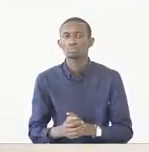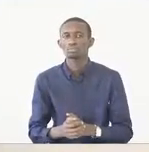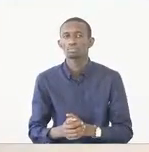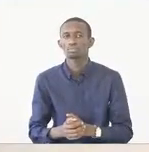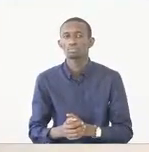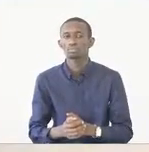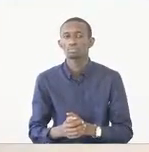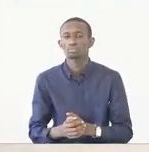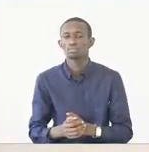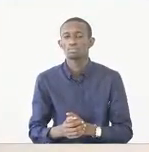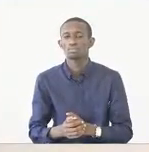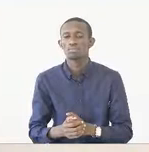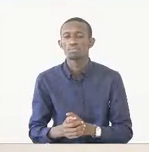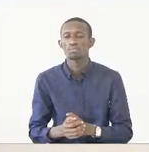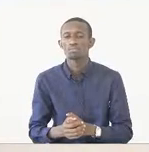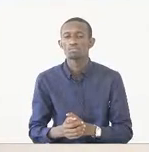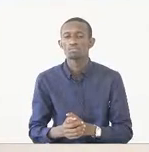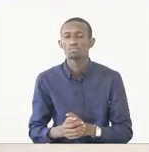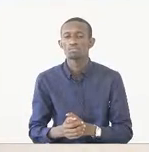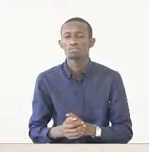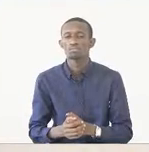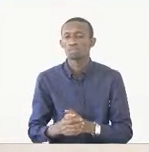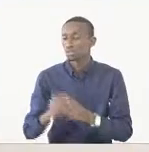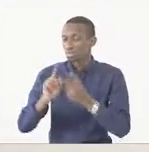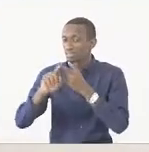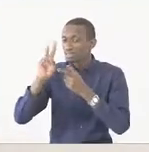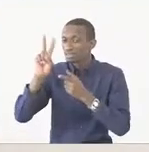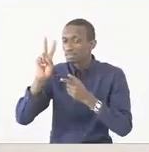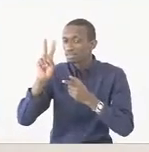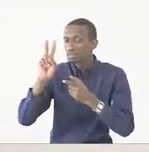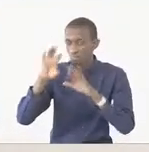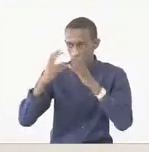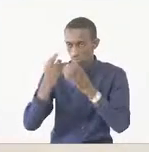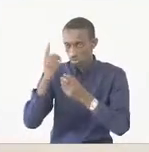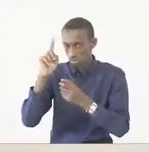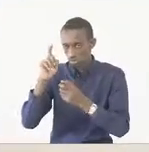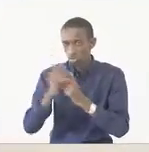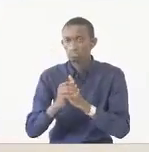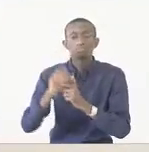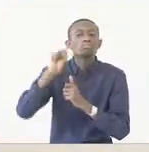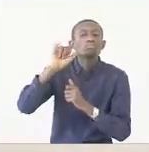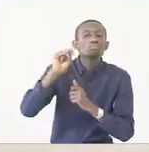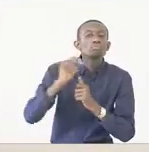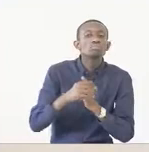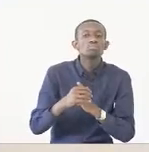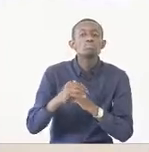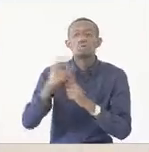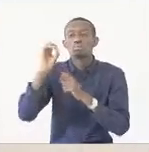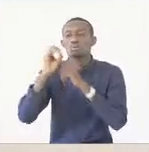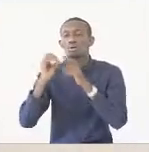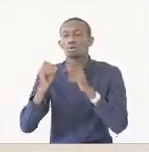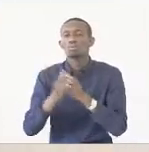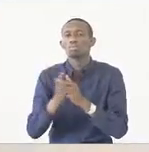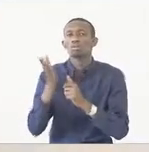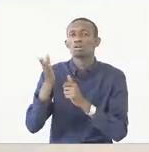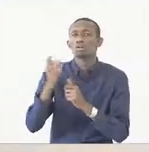is 45 plus V of the white sine theta of that